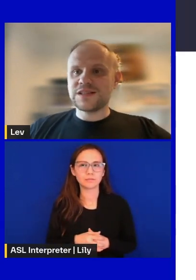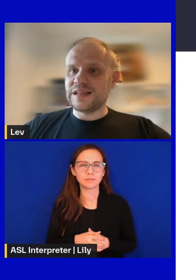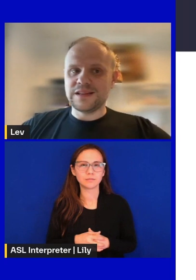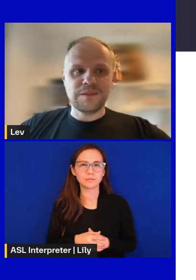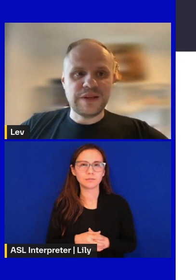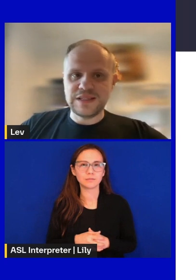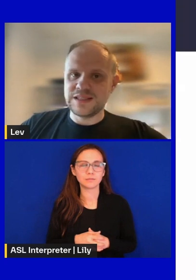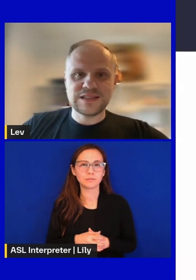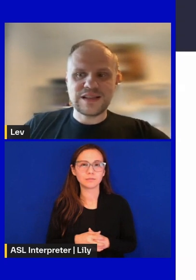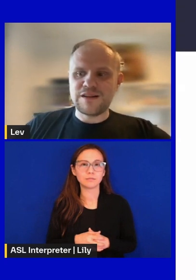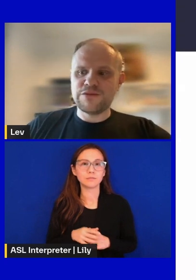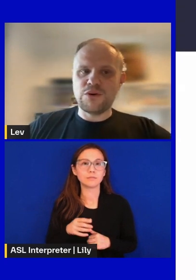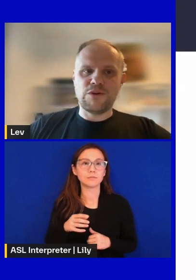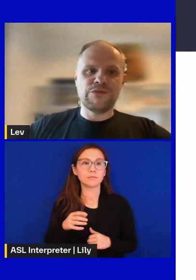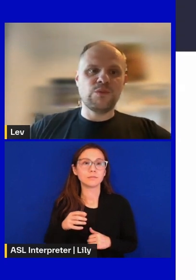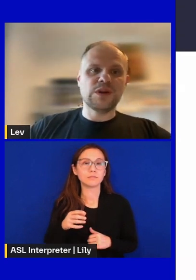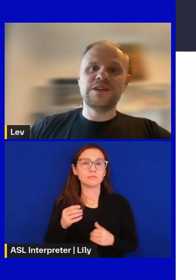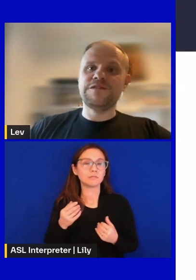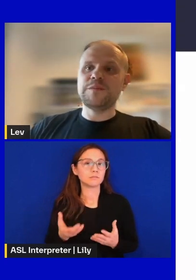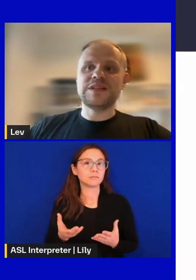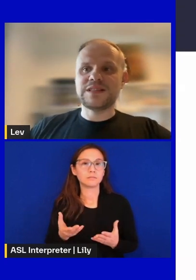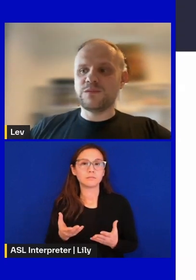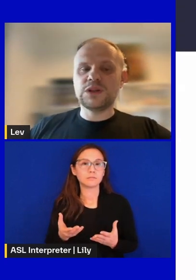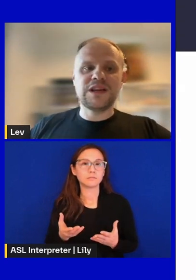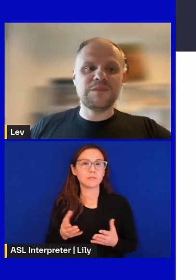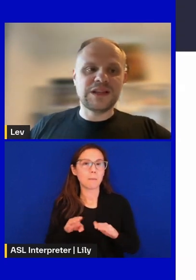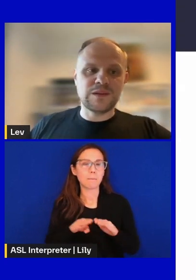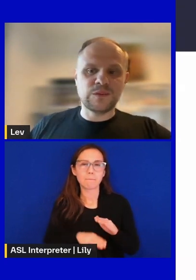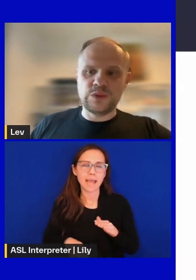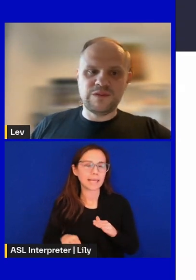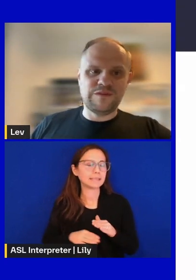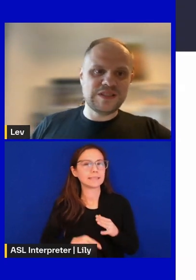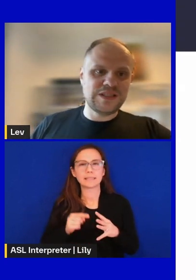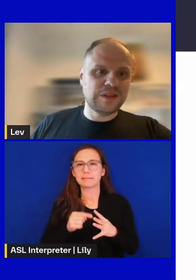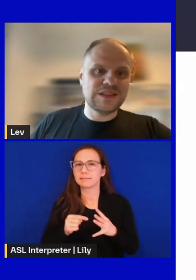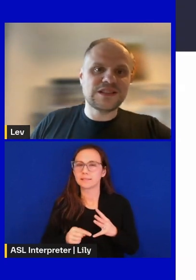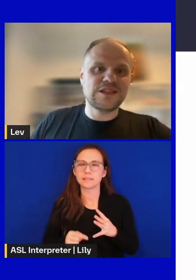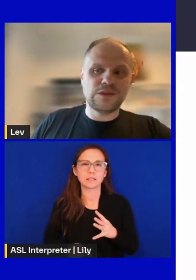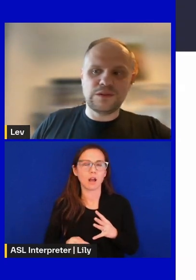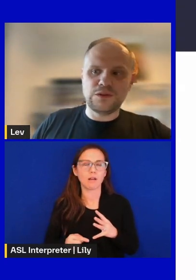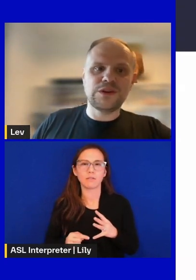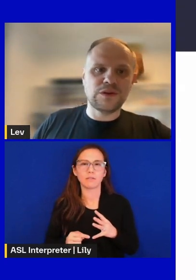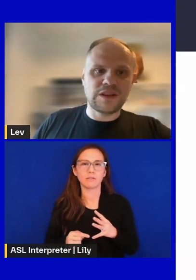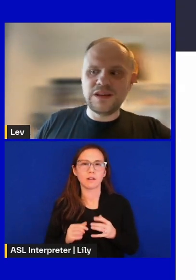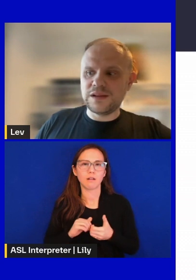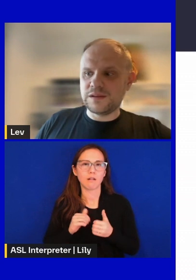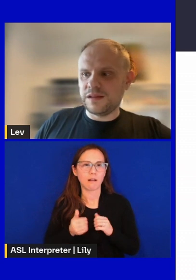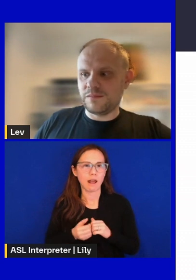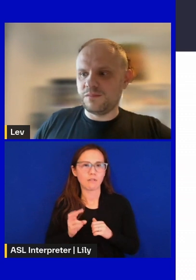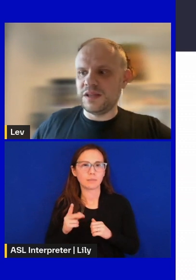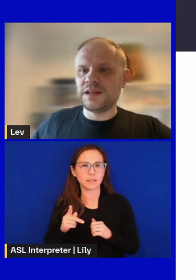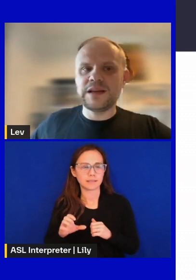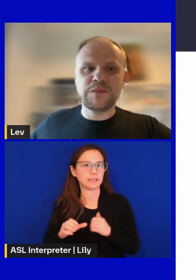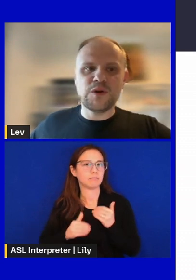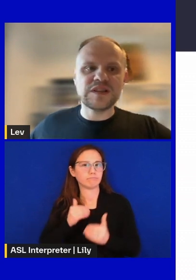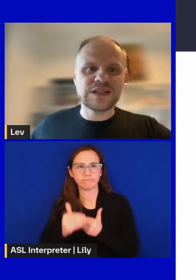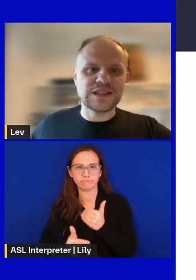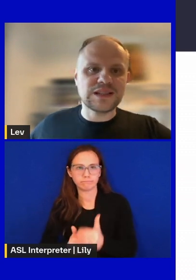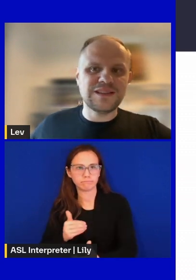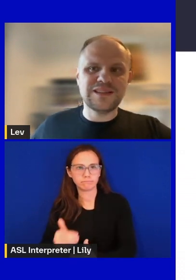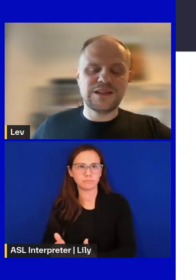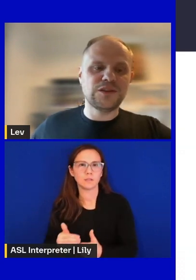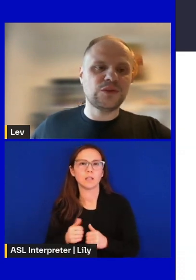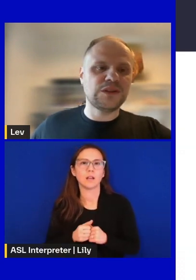this is just like the basic stuff of what the VPC, what can be done with VPC, but this is not the only thing, and it can be